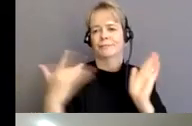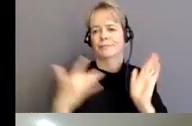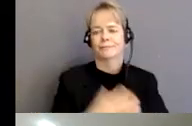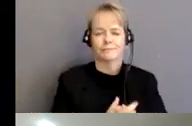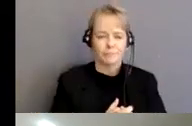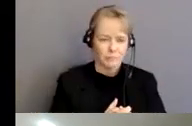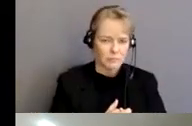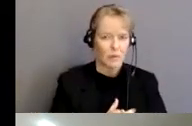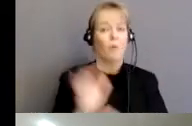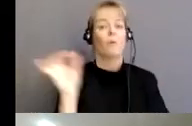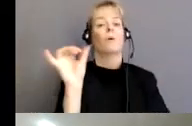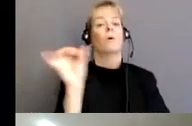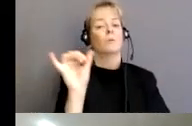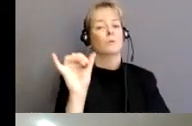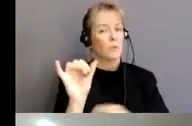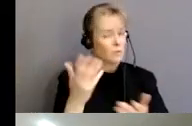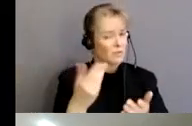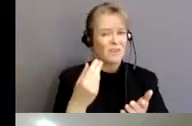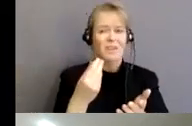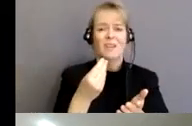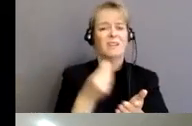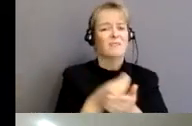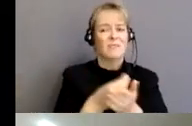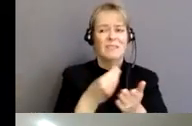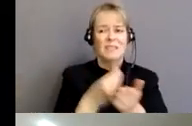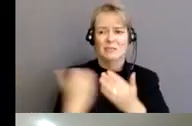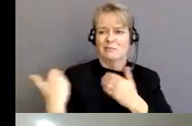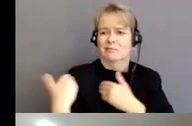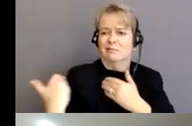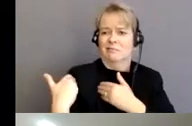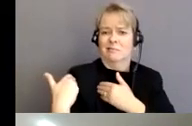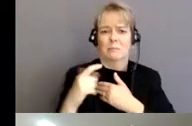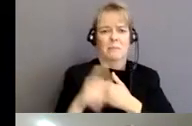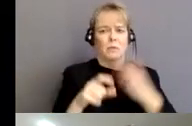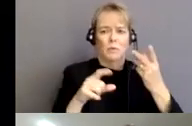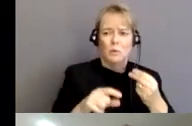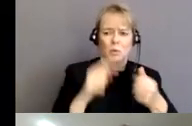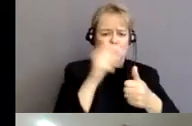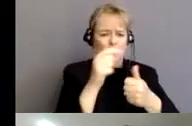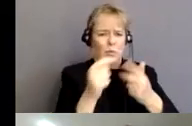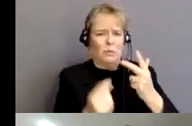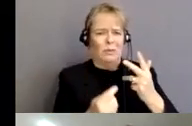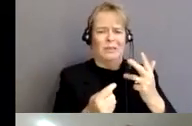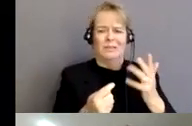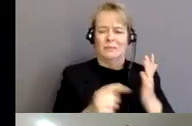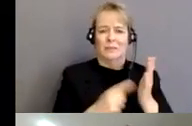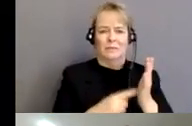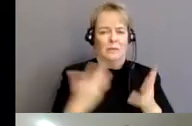deal with financial tasks that could happen as time. And I know that